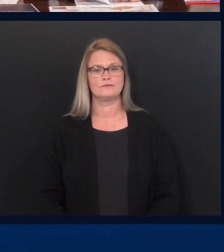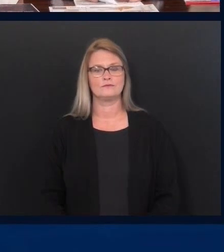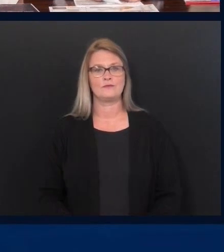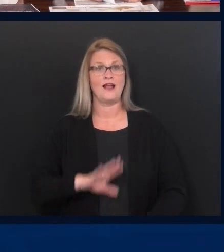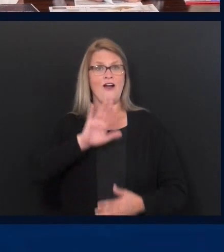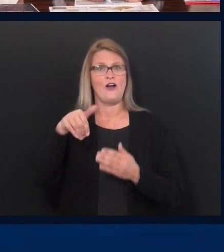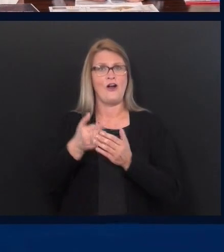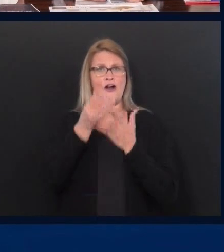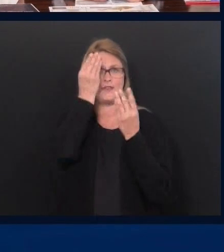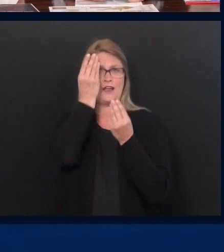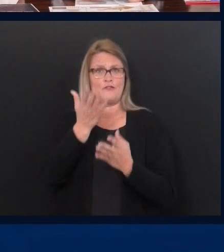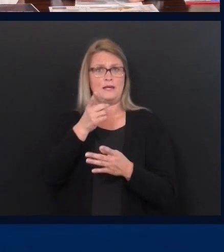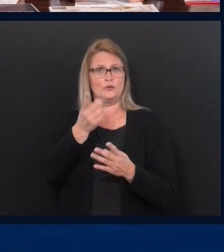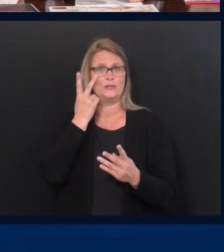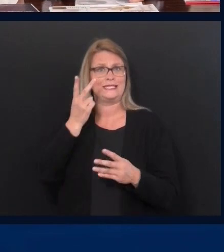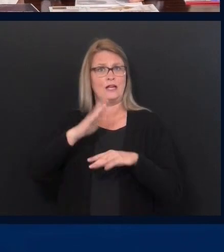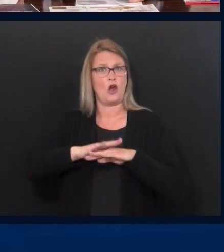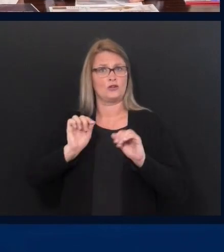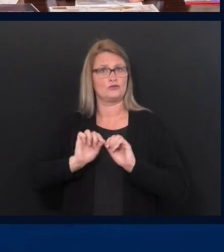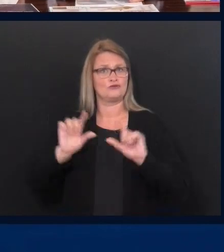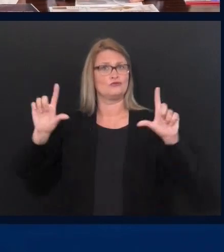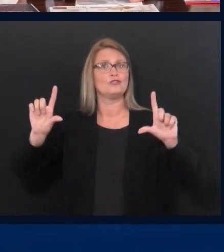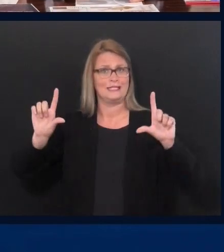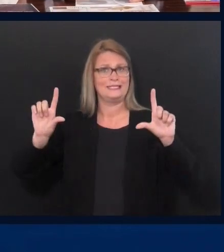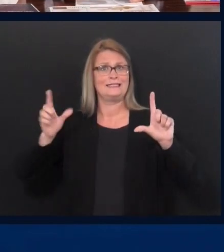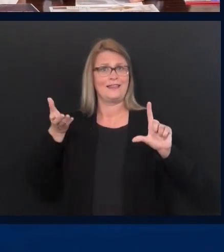all kinds of your questions, and